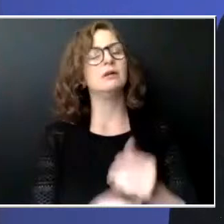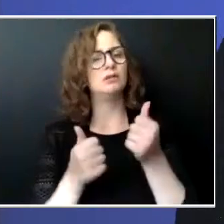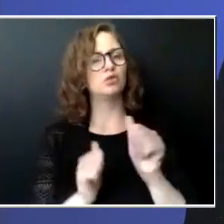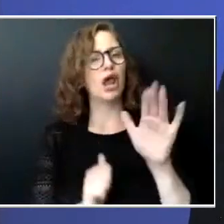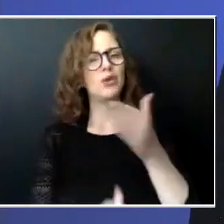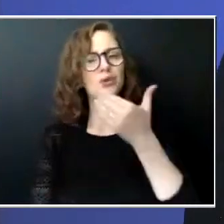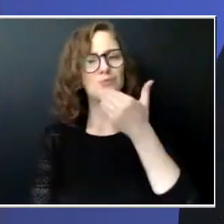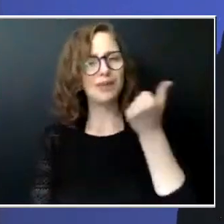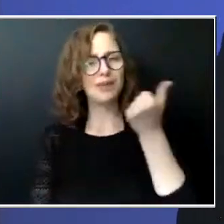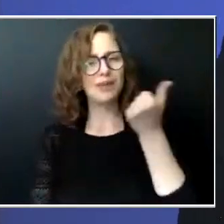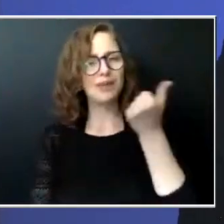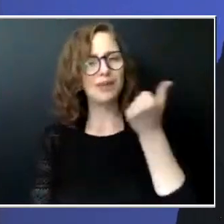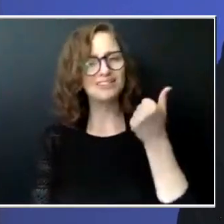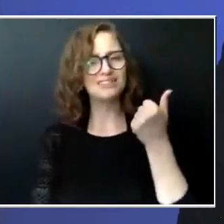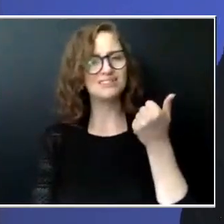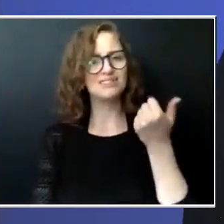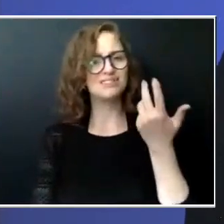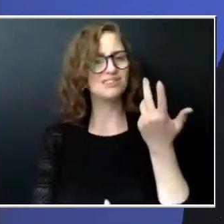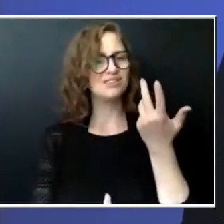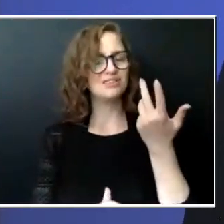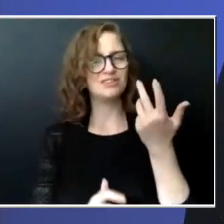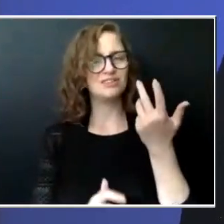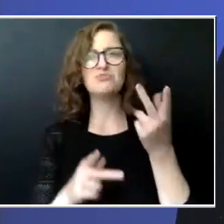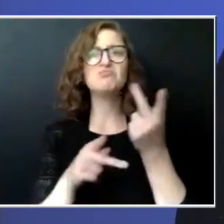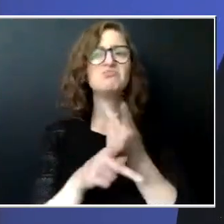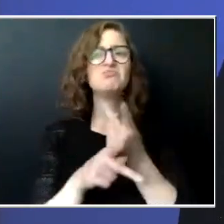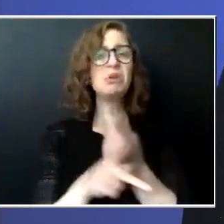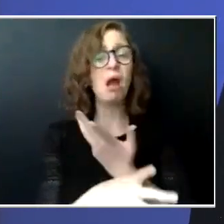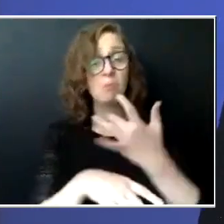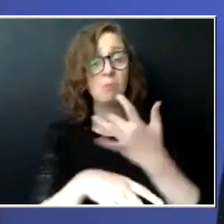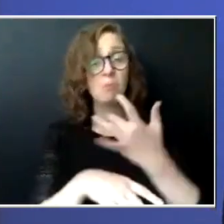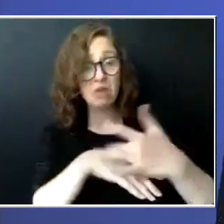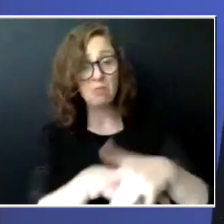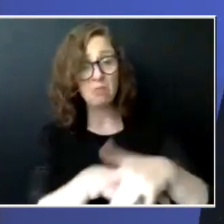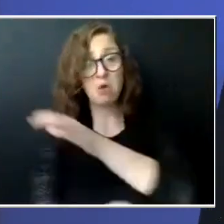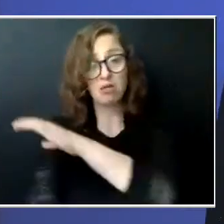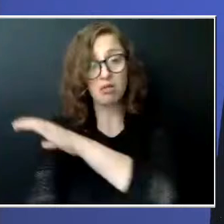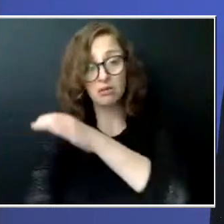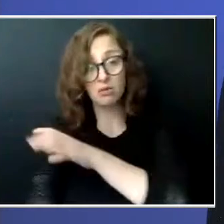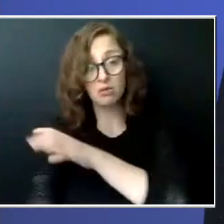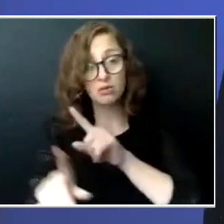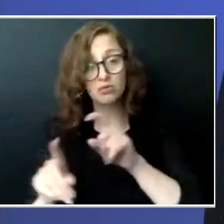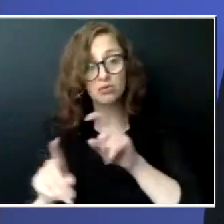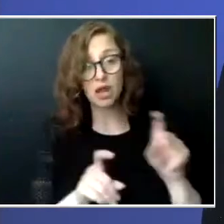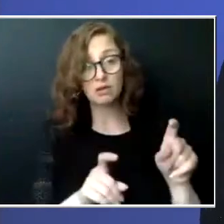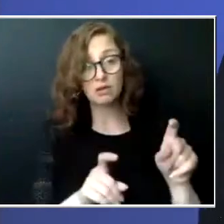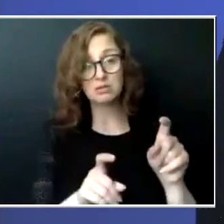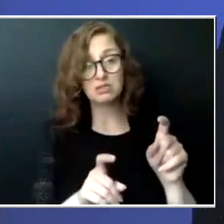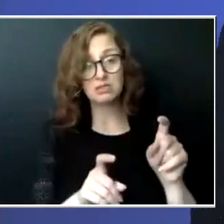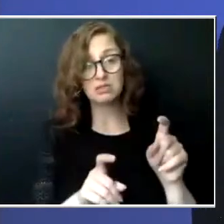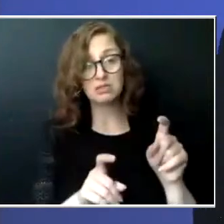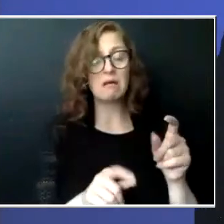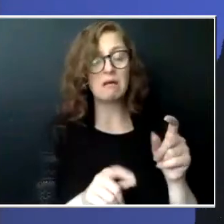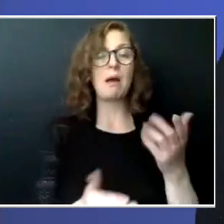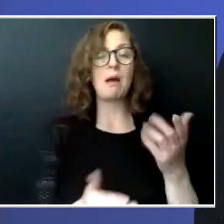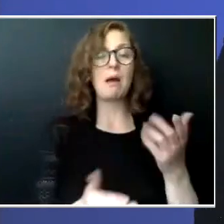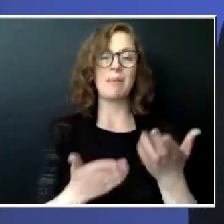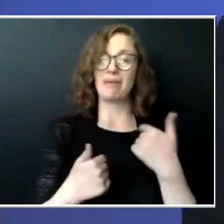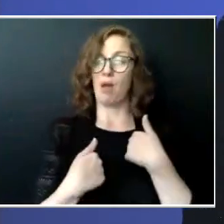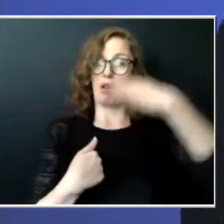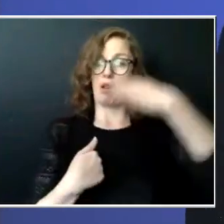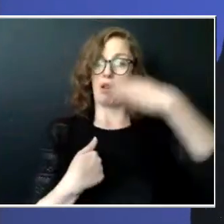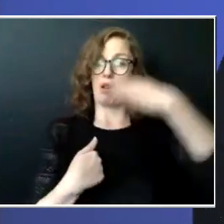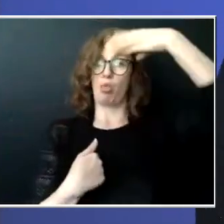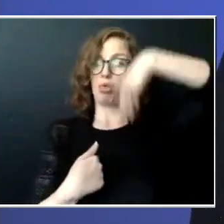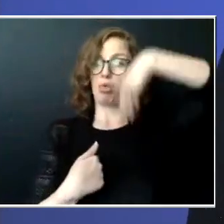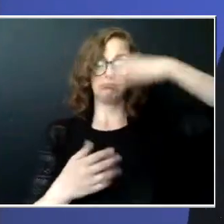where your clinical trials are. I don't know that I would have come across this one had I not been here and somebody told me about it.